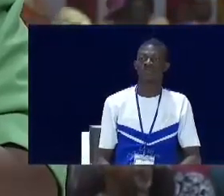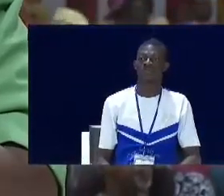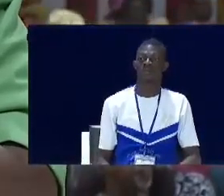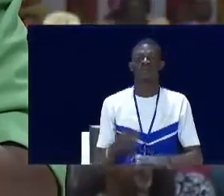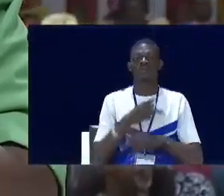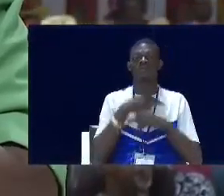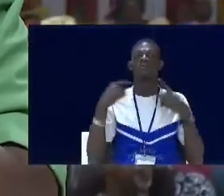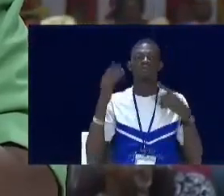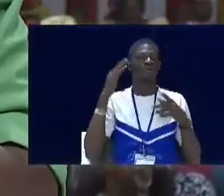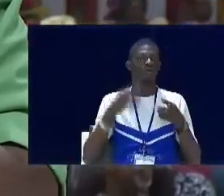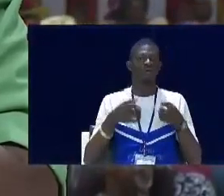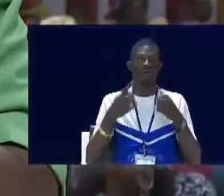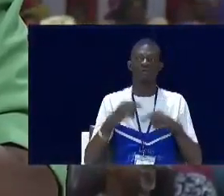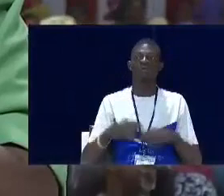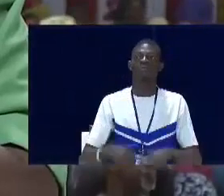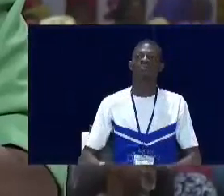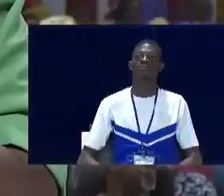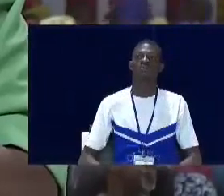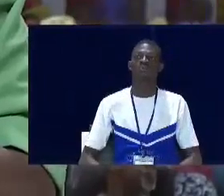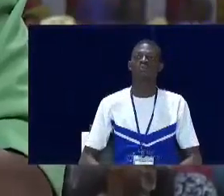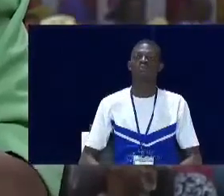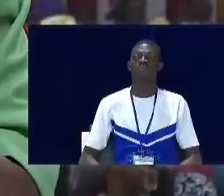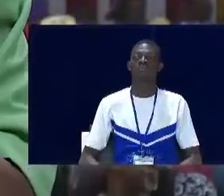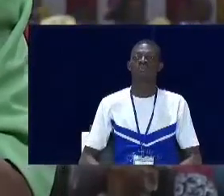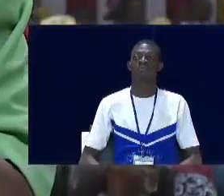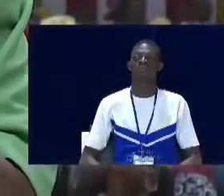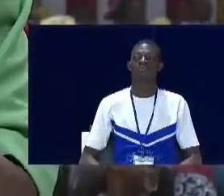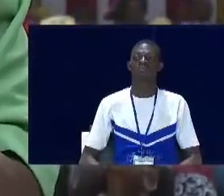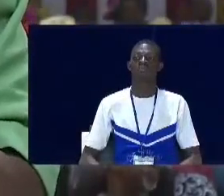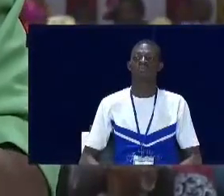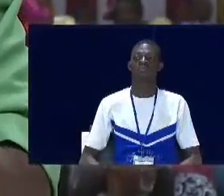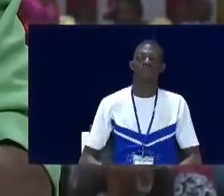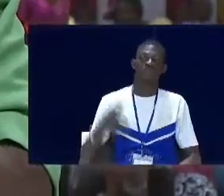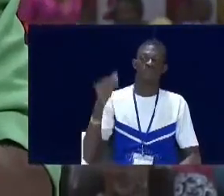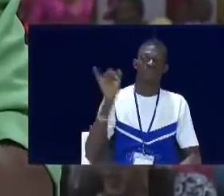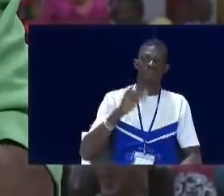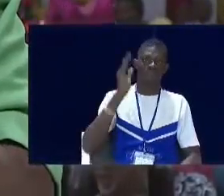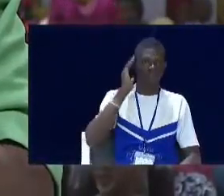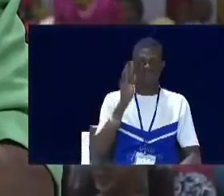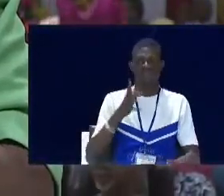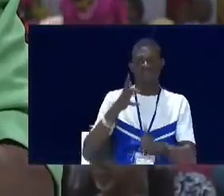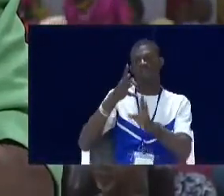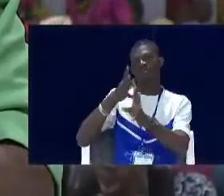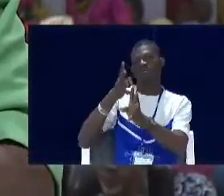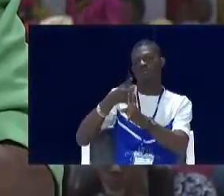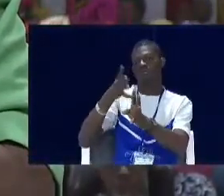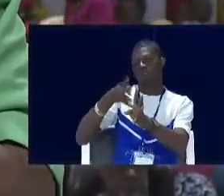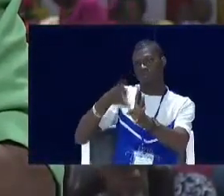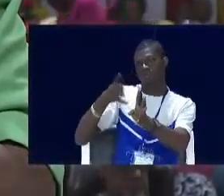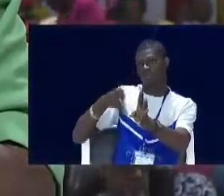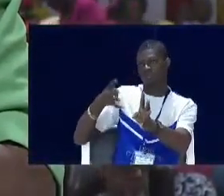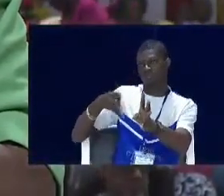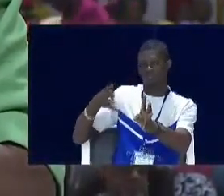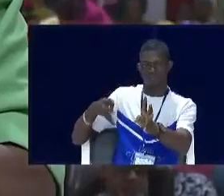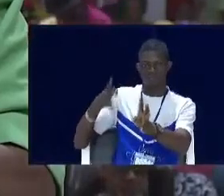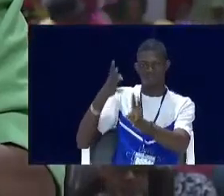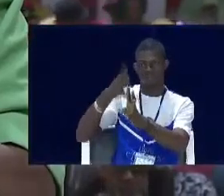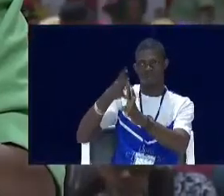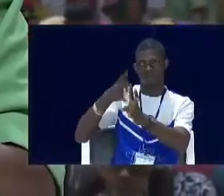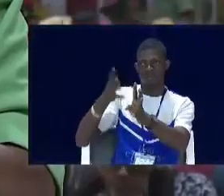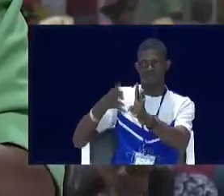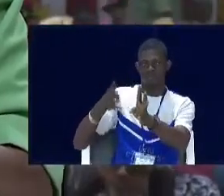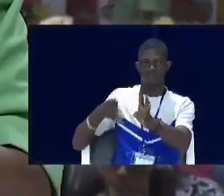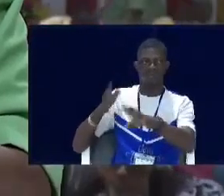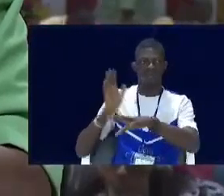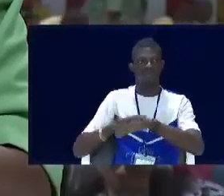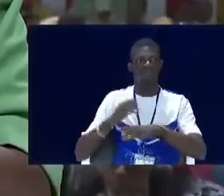come. Awon alufa wa sodo yin. They will line up in front. Wa duro si waju yin.